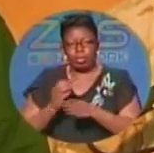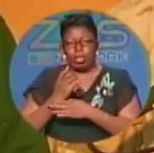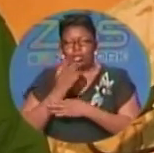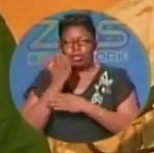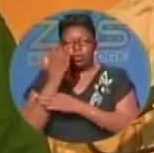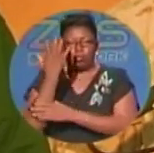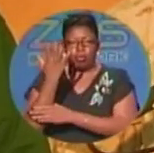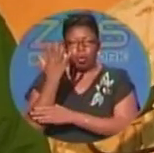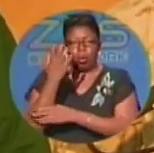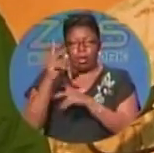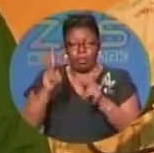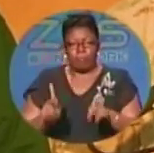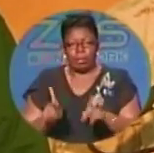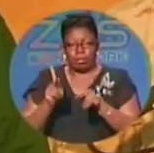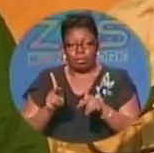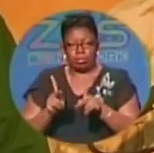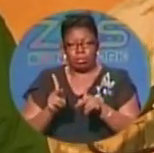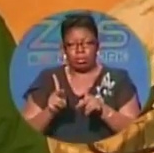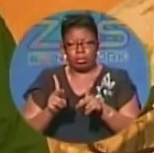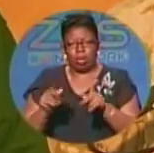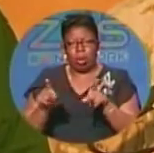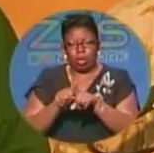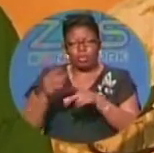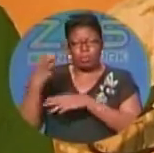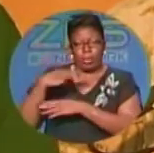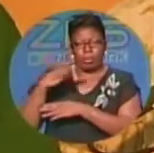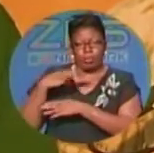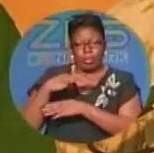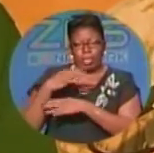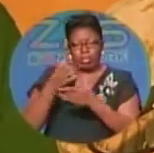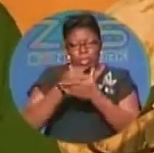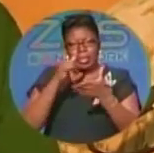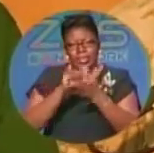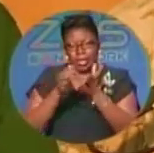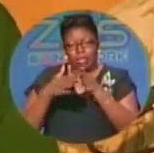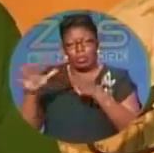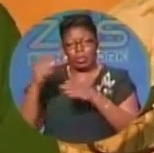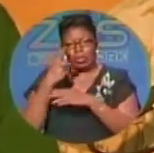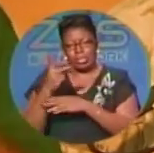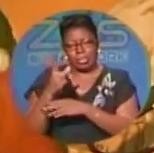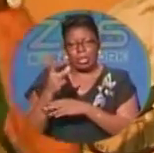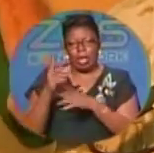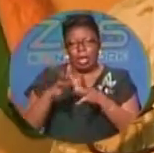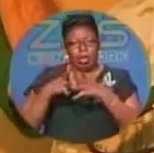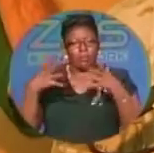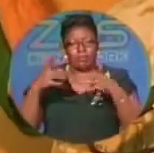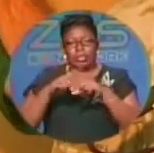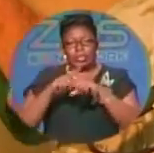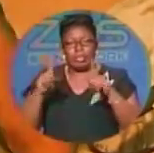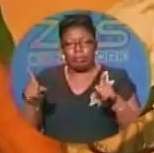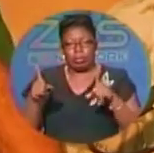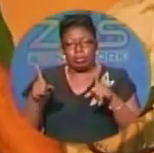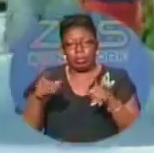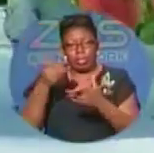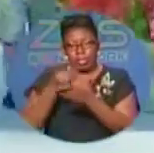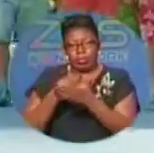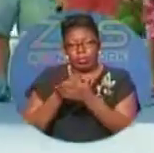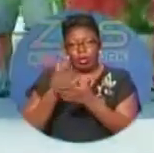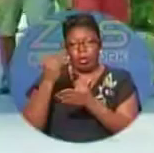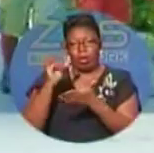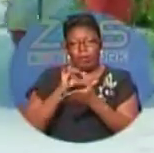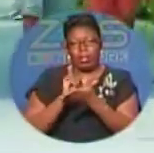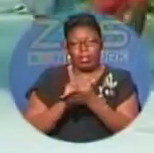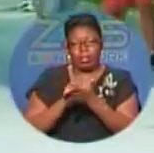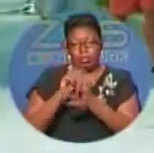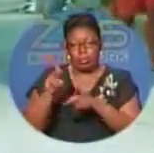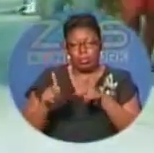it. You take that away and have them rely only on people who are staying in the hotels, and you'll see a dramatic difference in the incomes of those people.